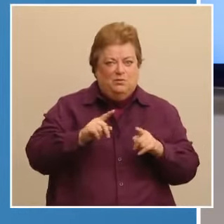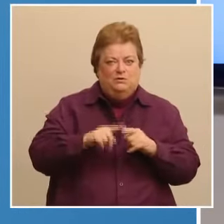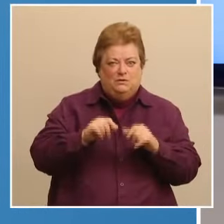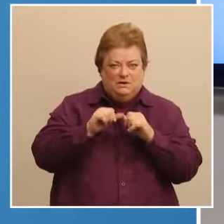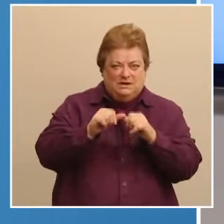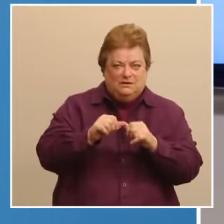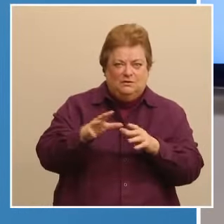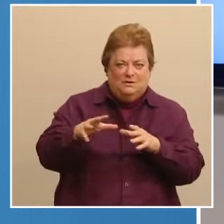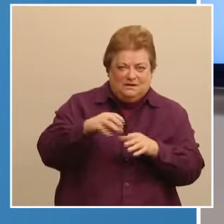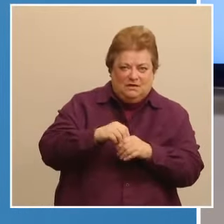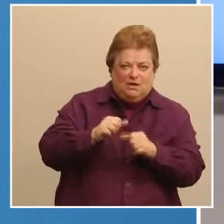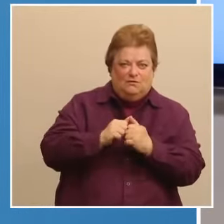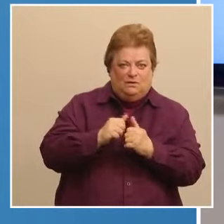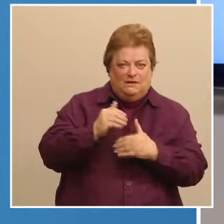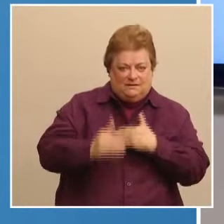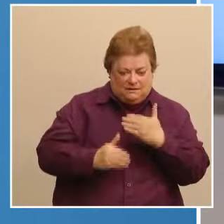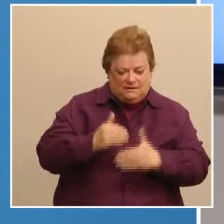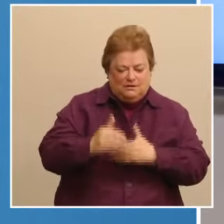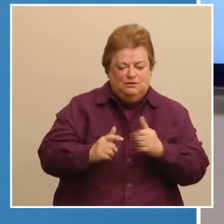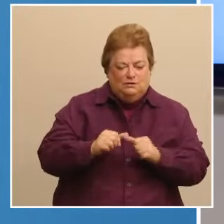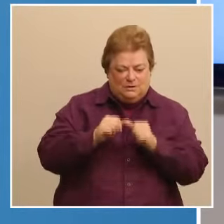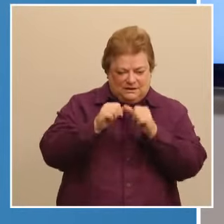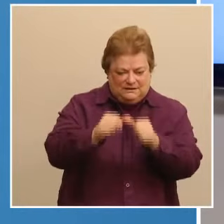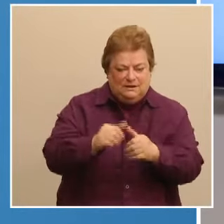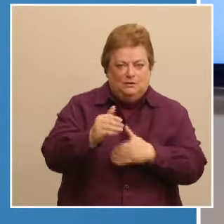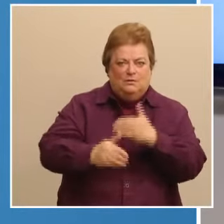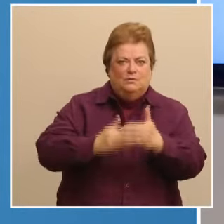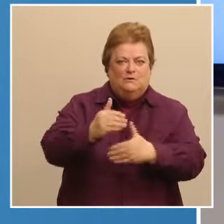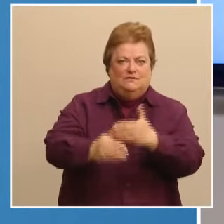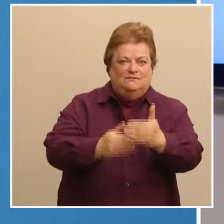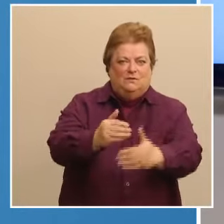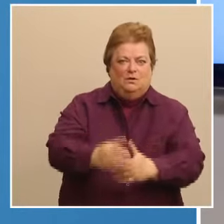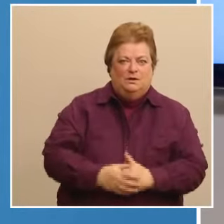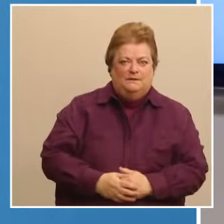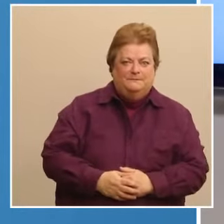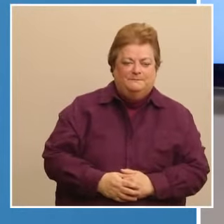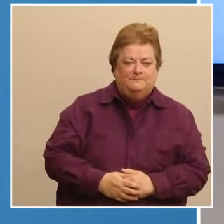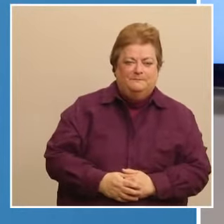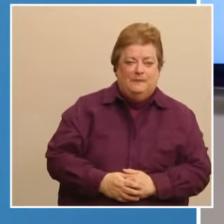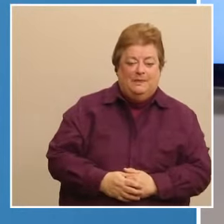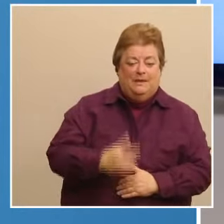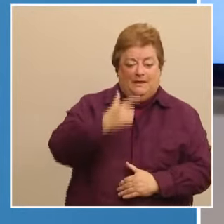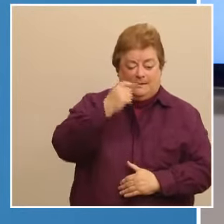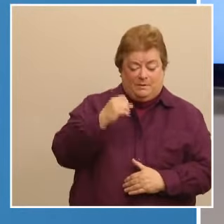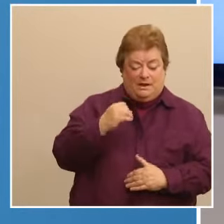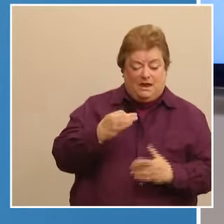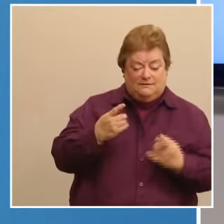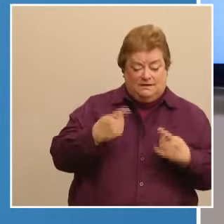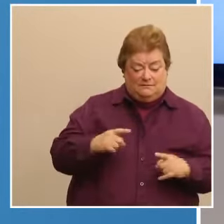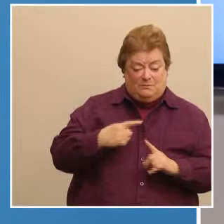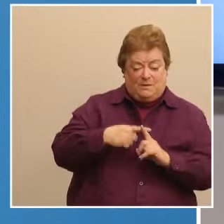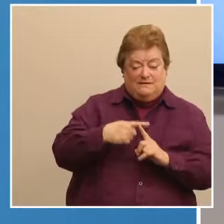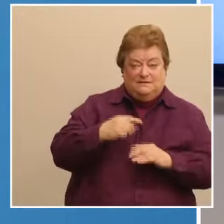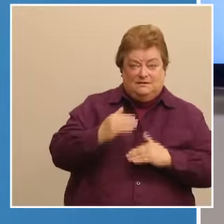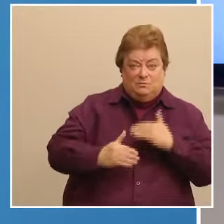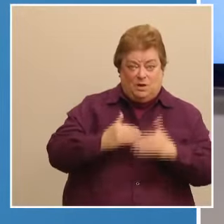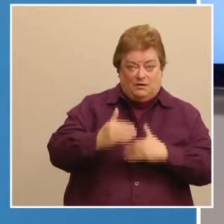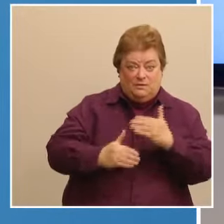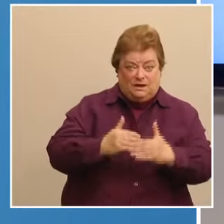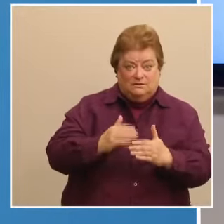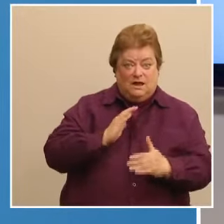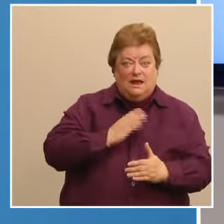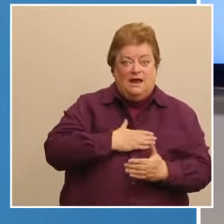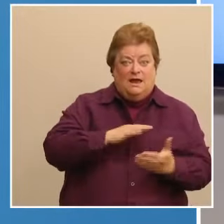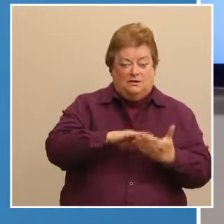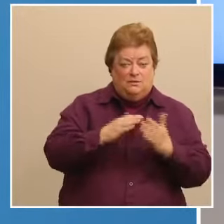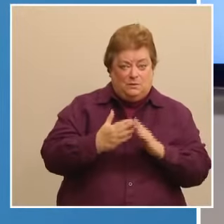in taking the steps to continue moving our community forward. Because of our progress that